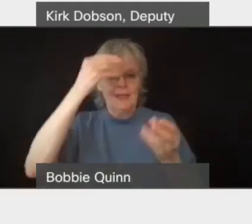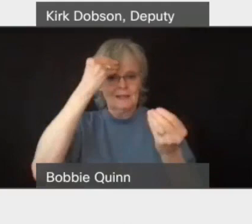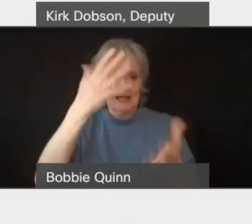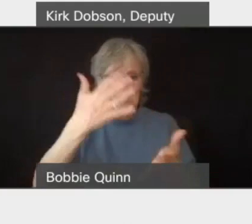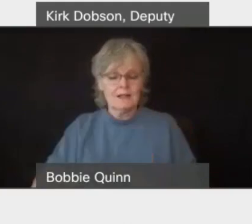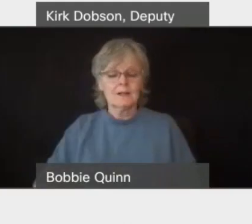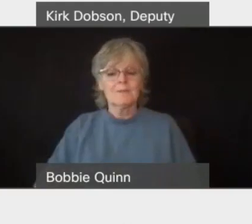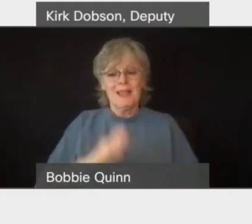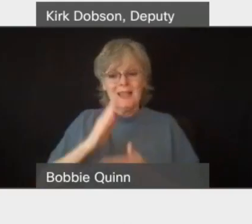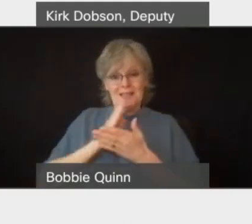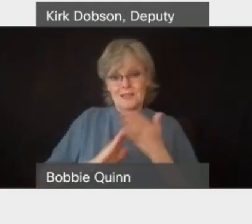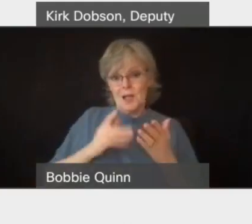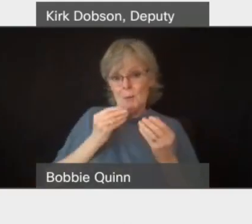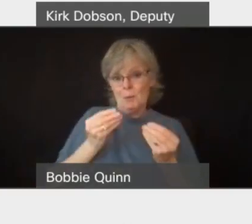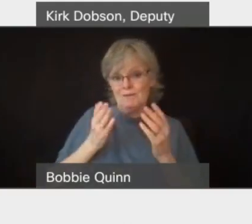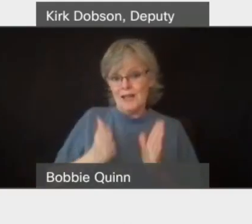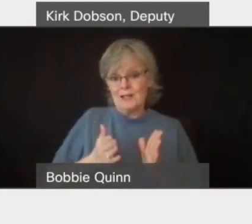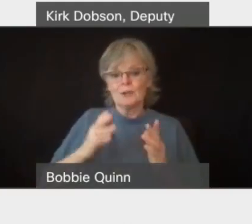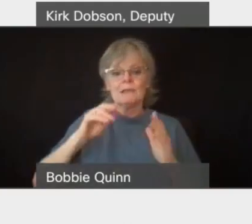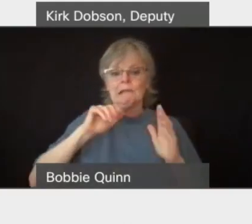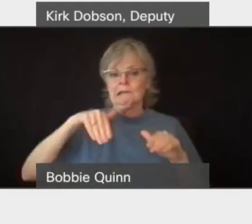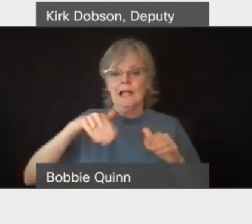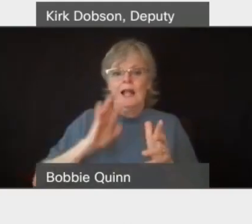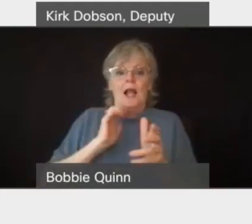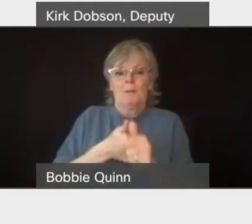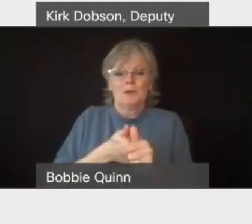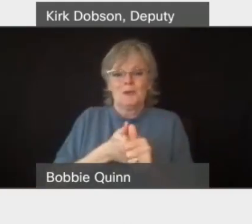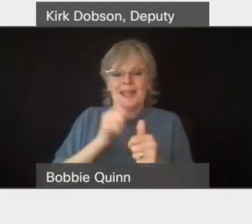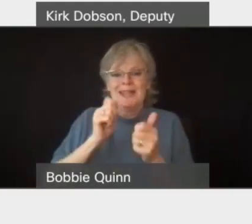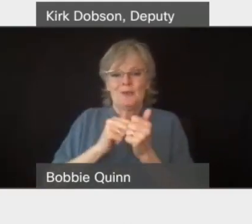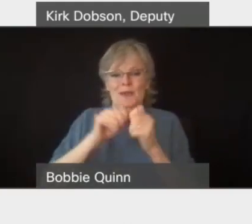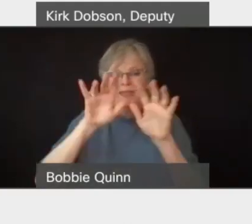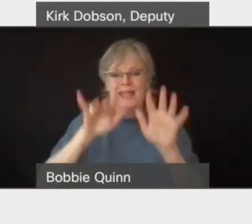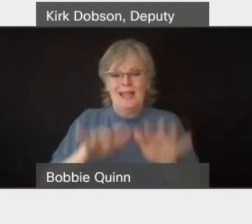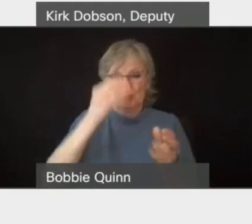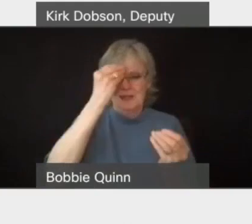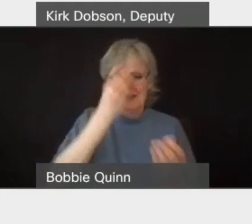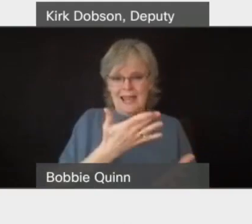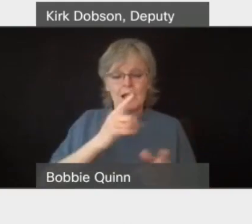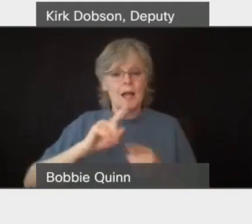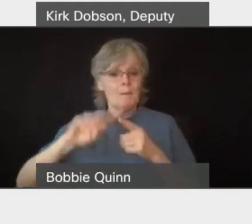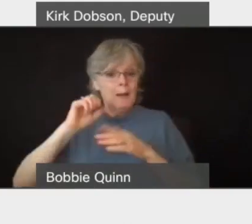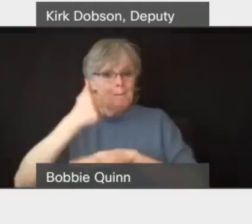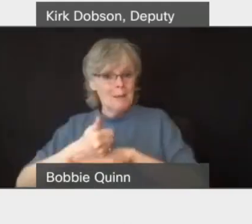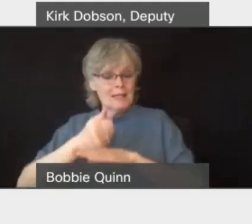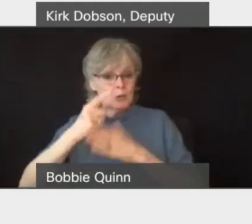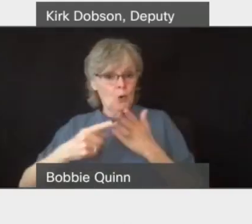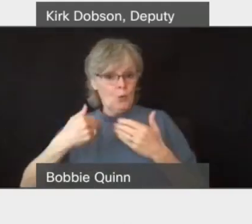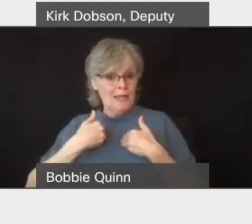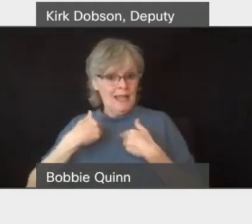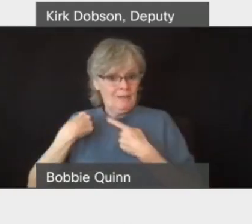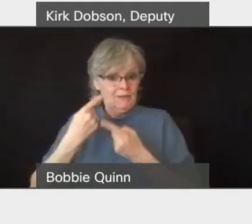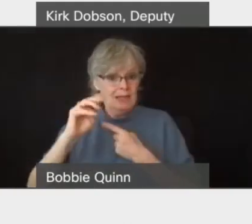Some providers are still not up to date with entering their data, but based on the data that we have in MCIS, we